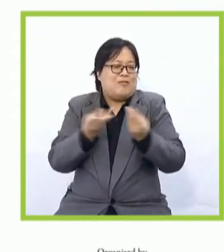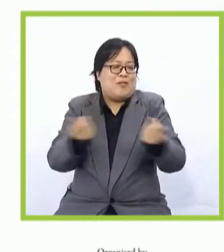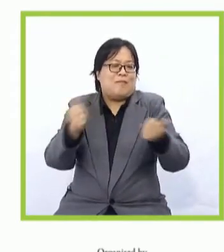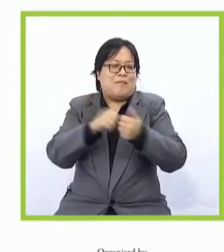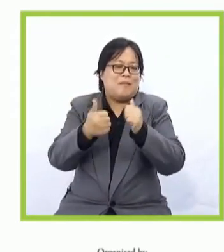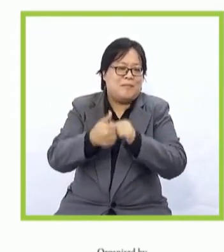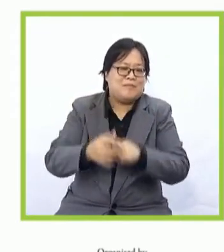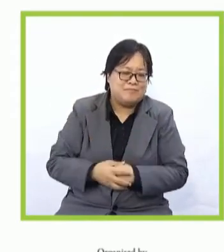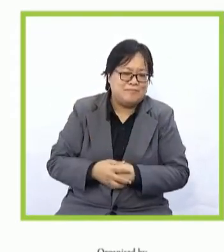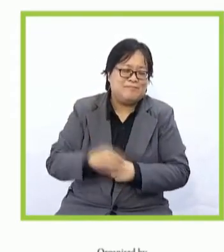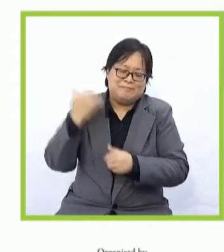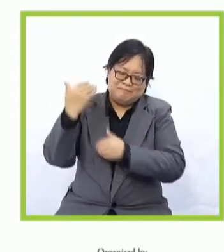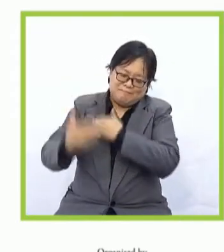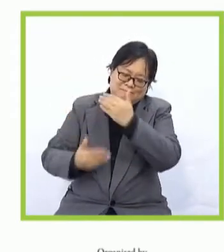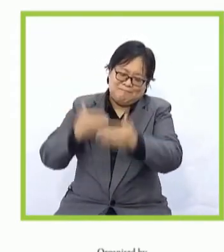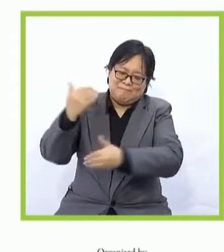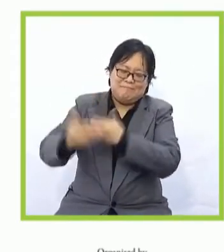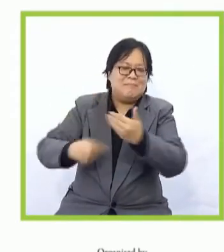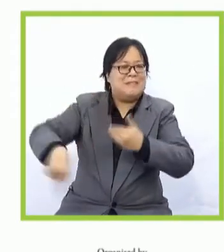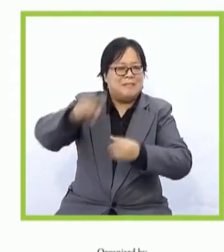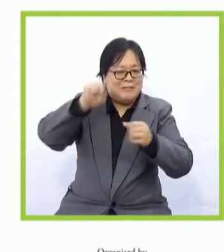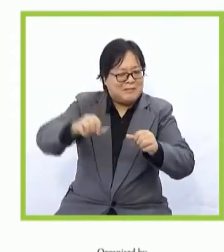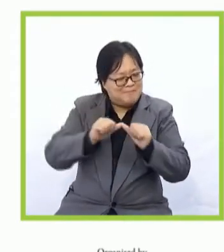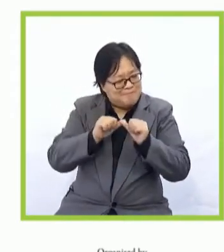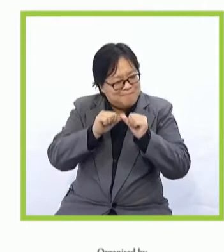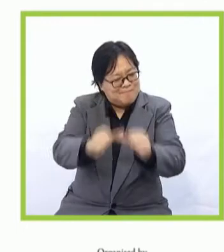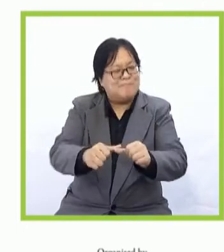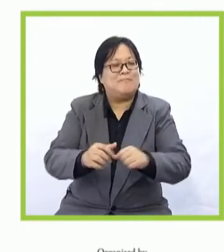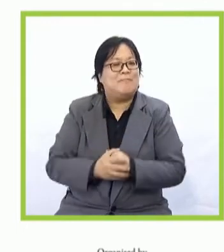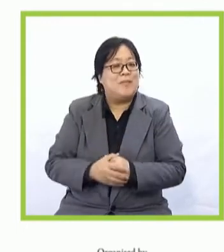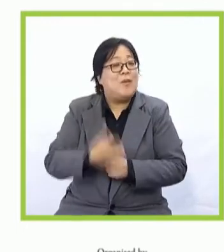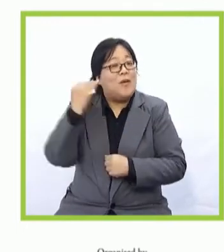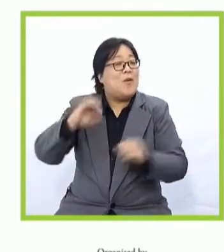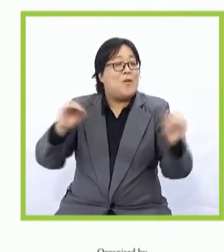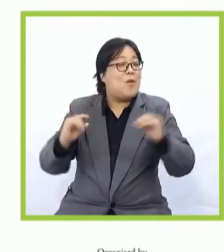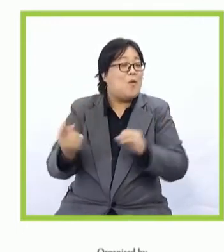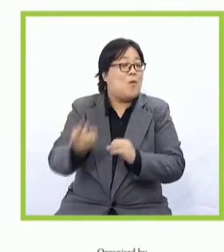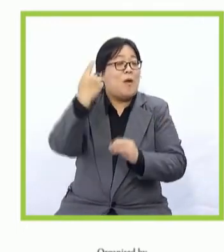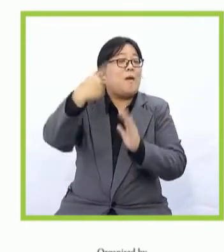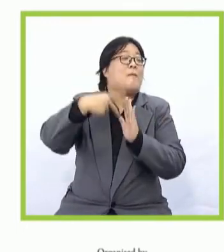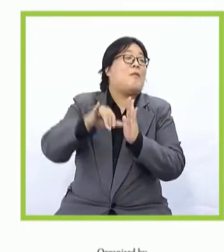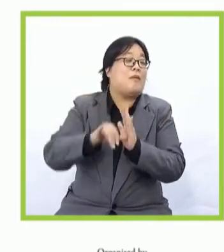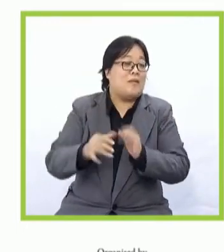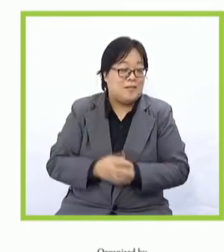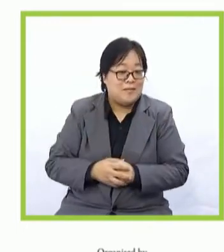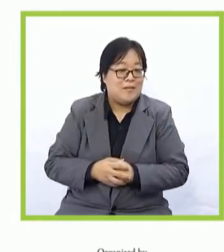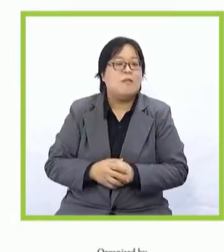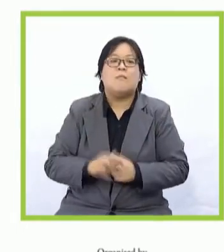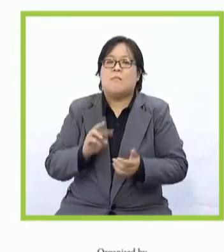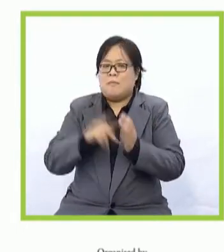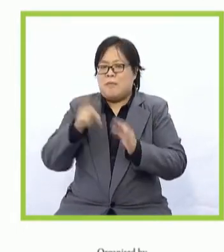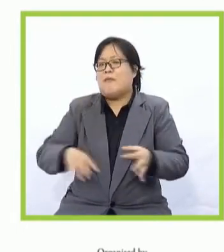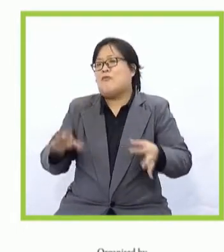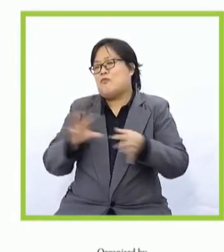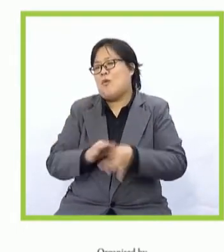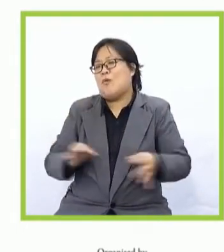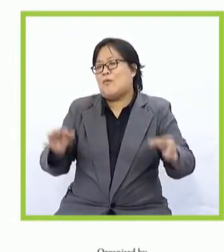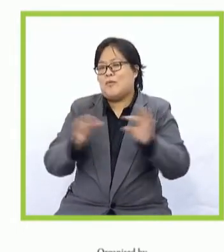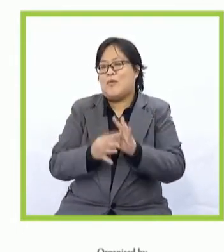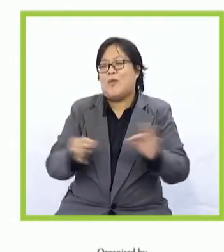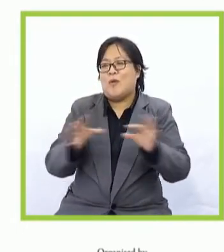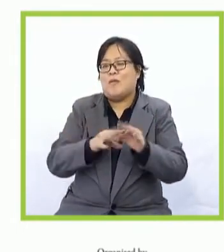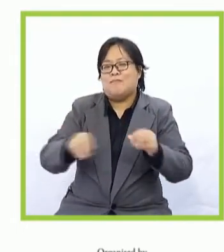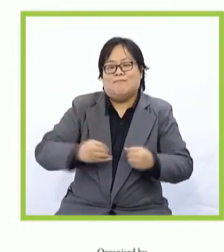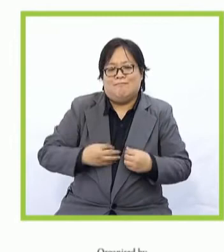time. You always had to hold together for a period, and it was never one policy. So for that, you needed a cohesive story, a story that